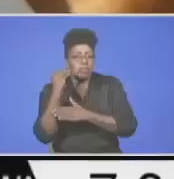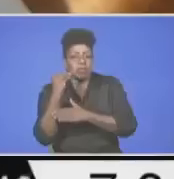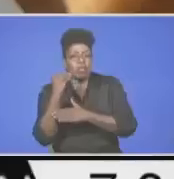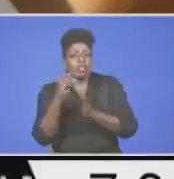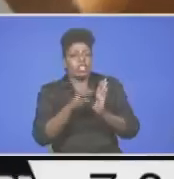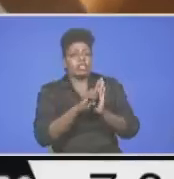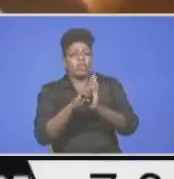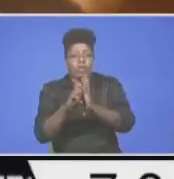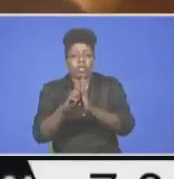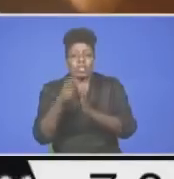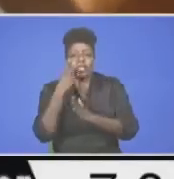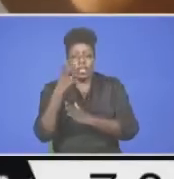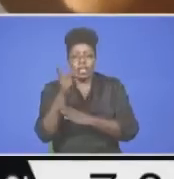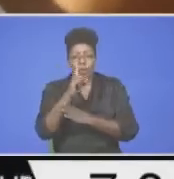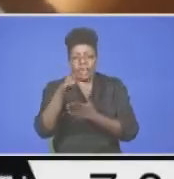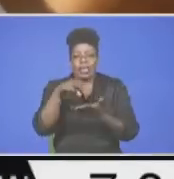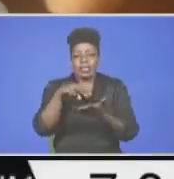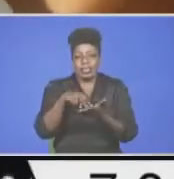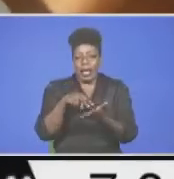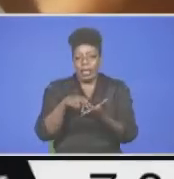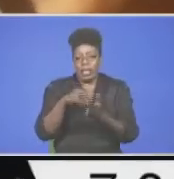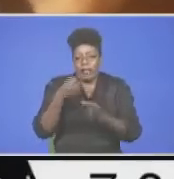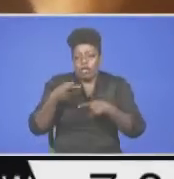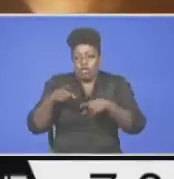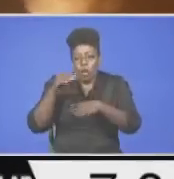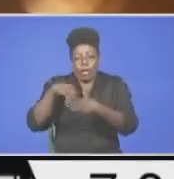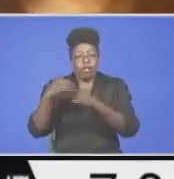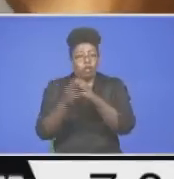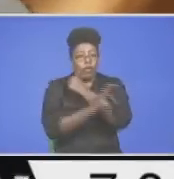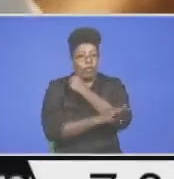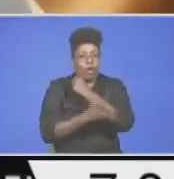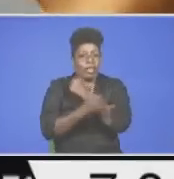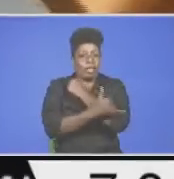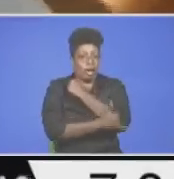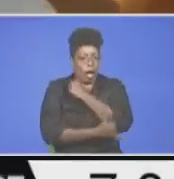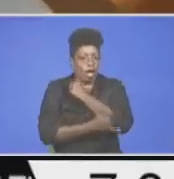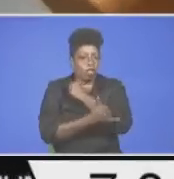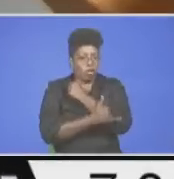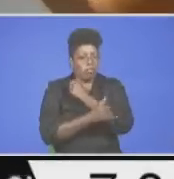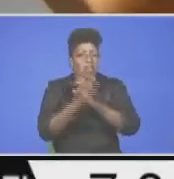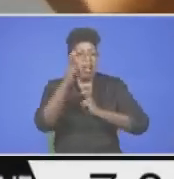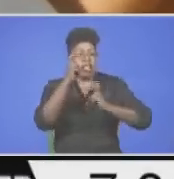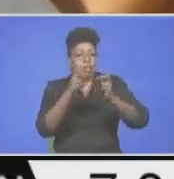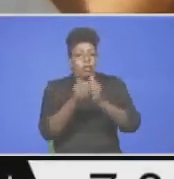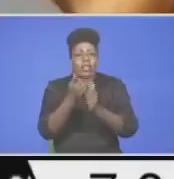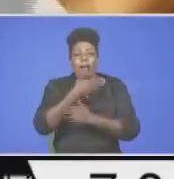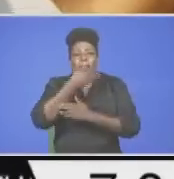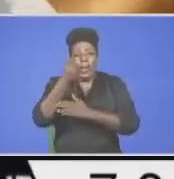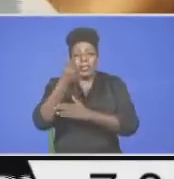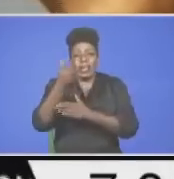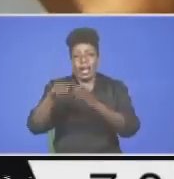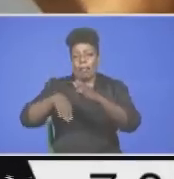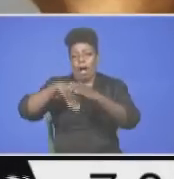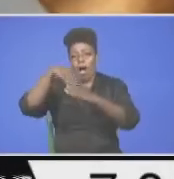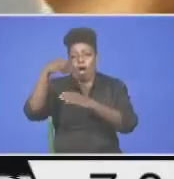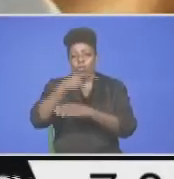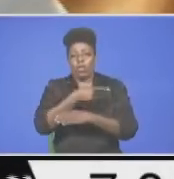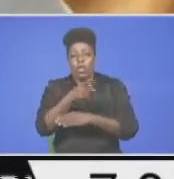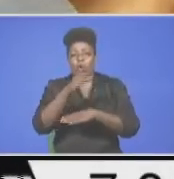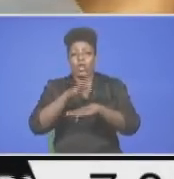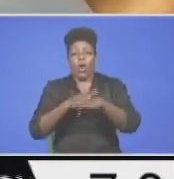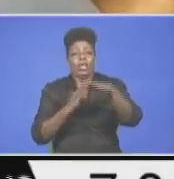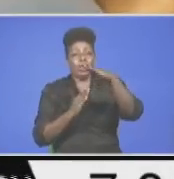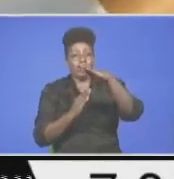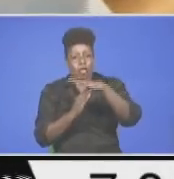where they stand in the scheme of things. If you can go into a foreign country and compete with the best and come out with those on the